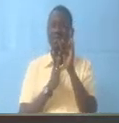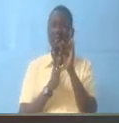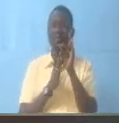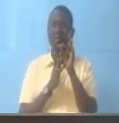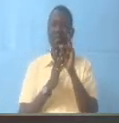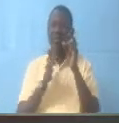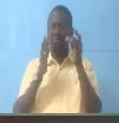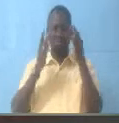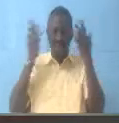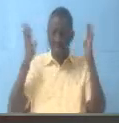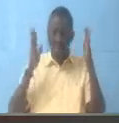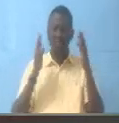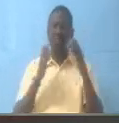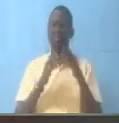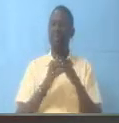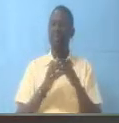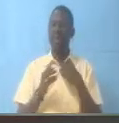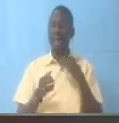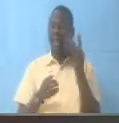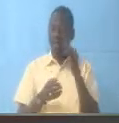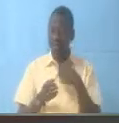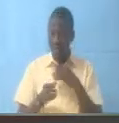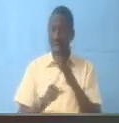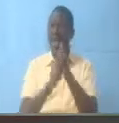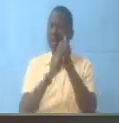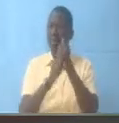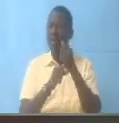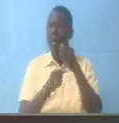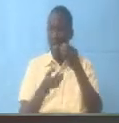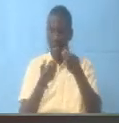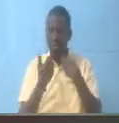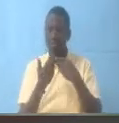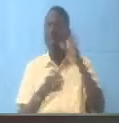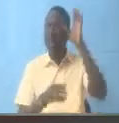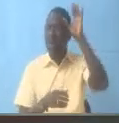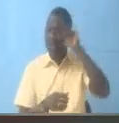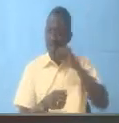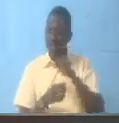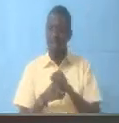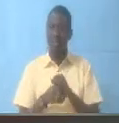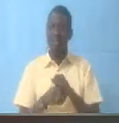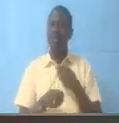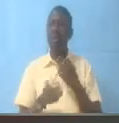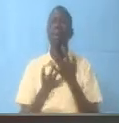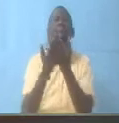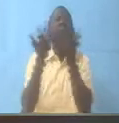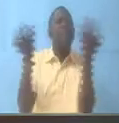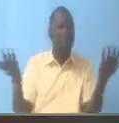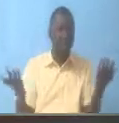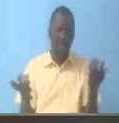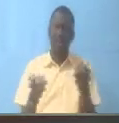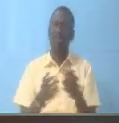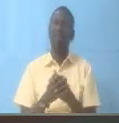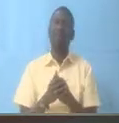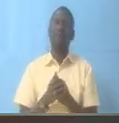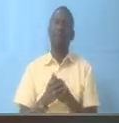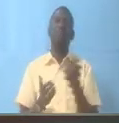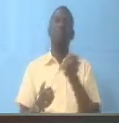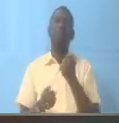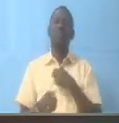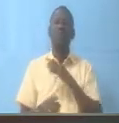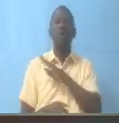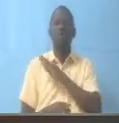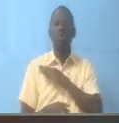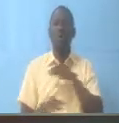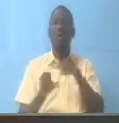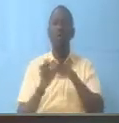there were so many, and I was particularly keen with regard to human rights abuses, because I was also a member of